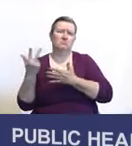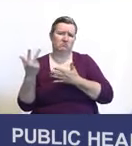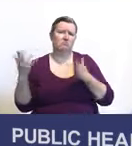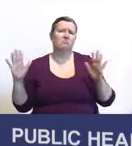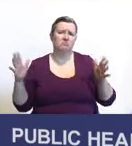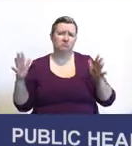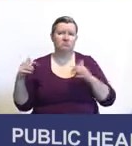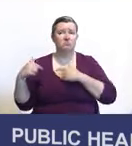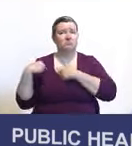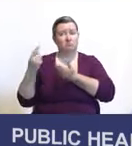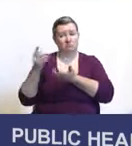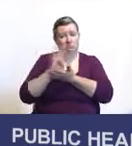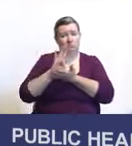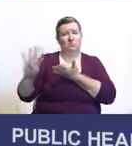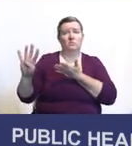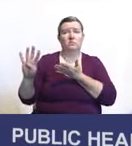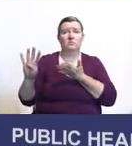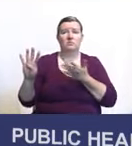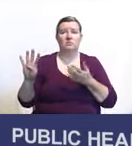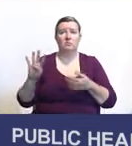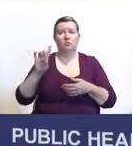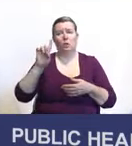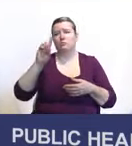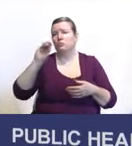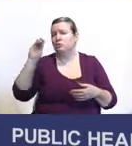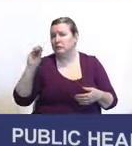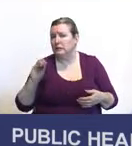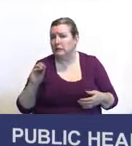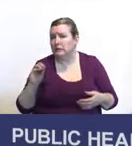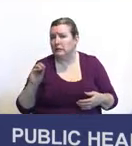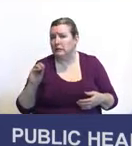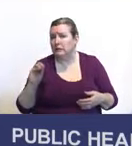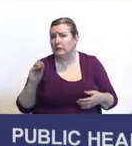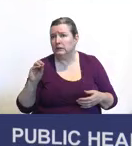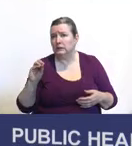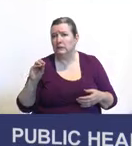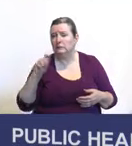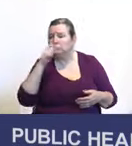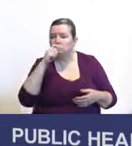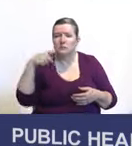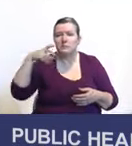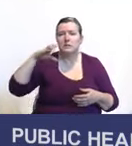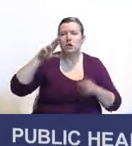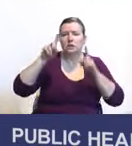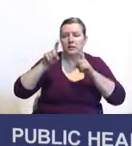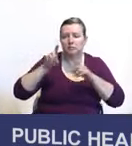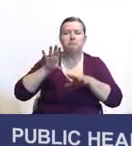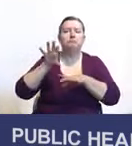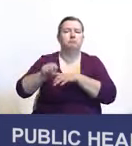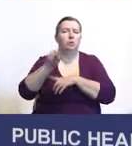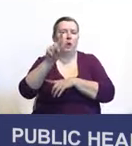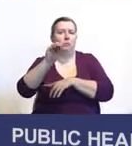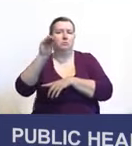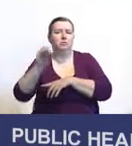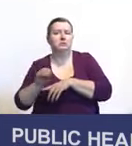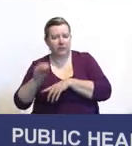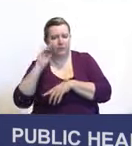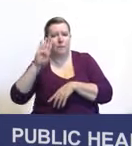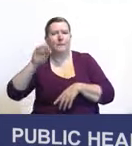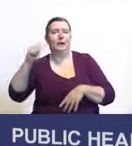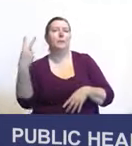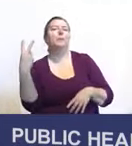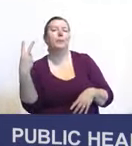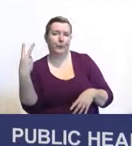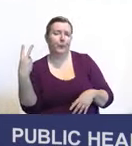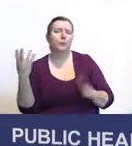been just over 1% of the cases that we've sampled in New Jersey. So far and away, the more standard Omicron at almost 98% of